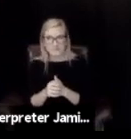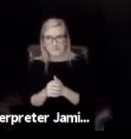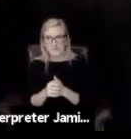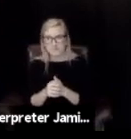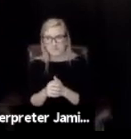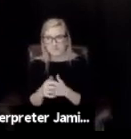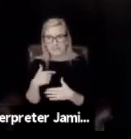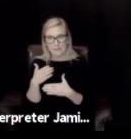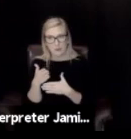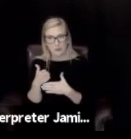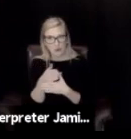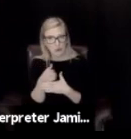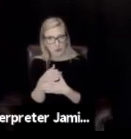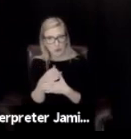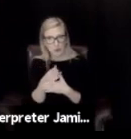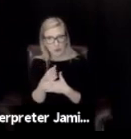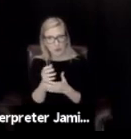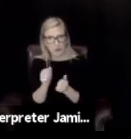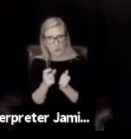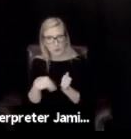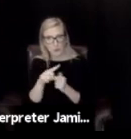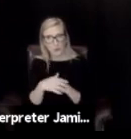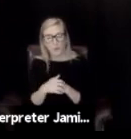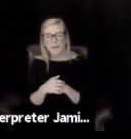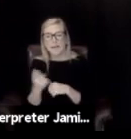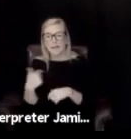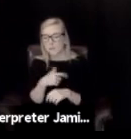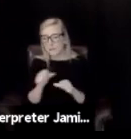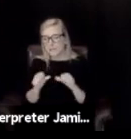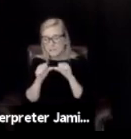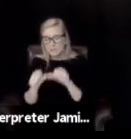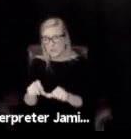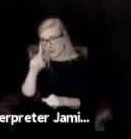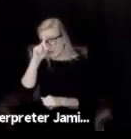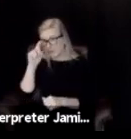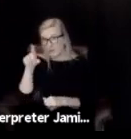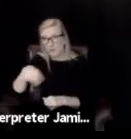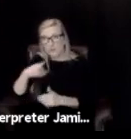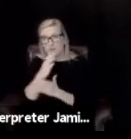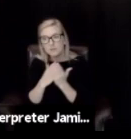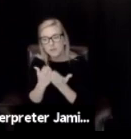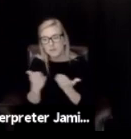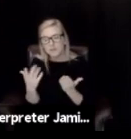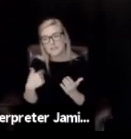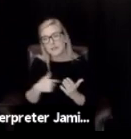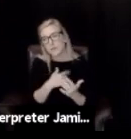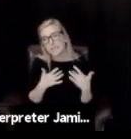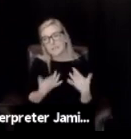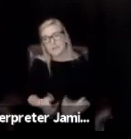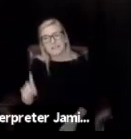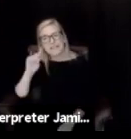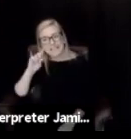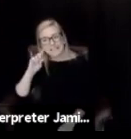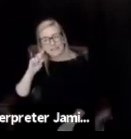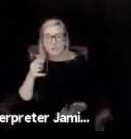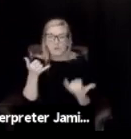gonna share something with you, even as we continue, because those are some of the things that you often hear. So let's